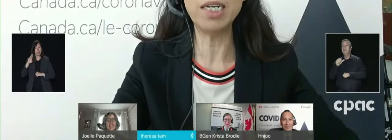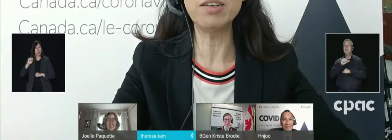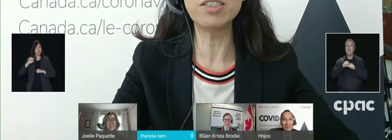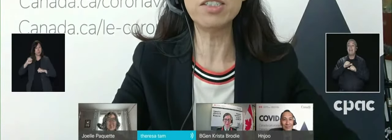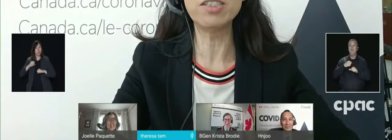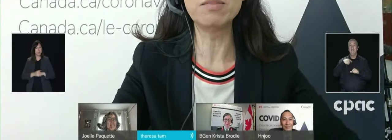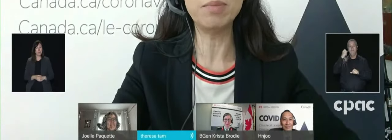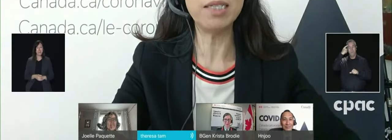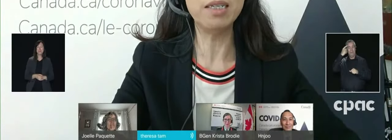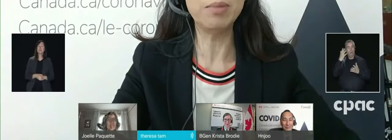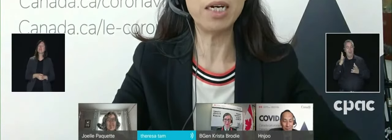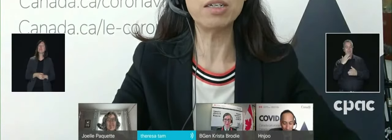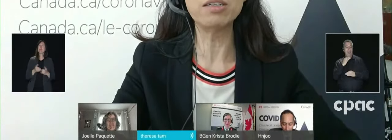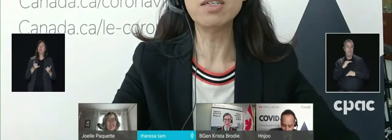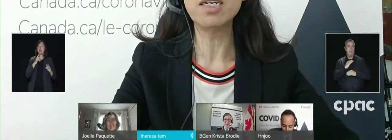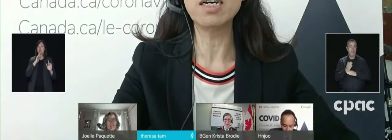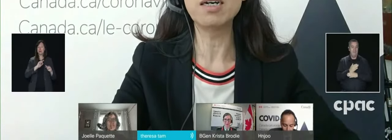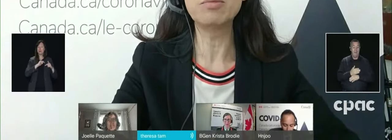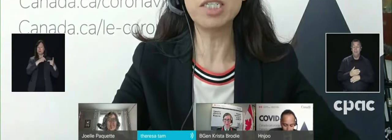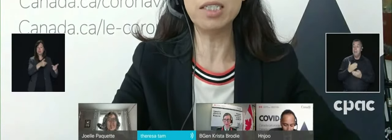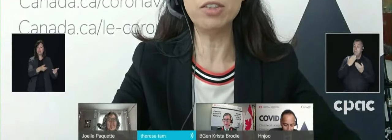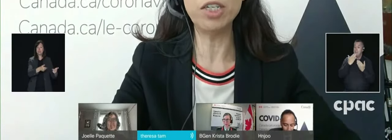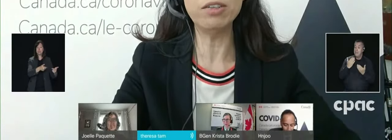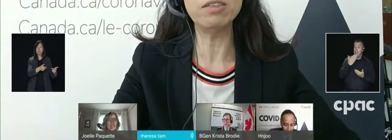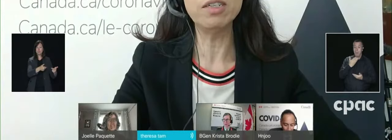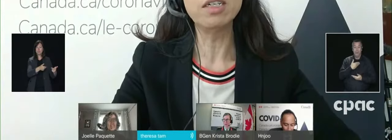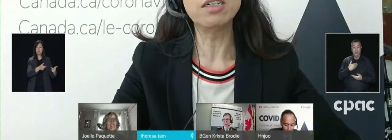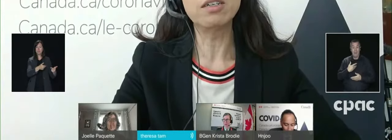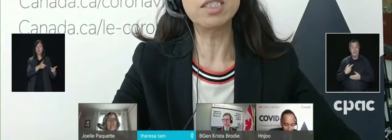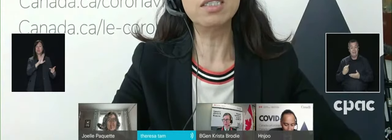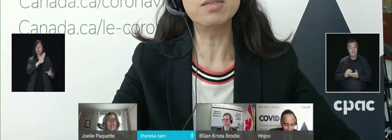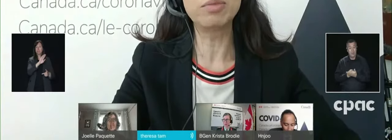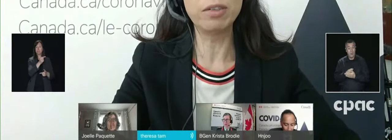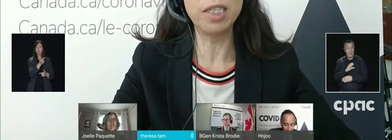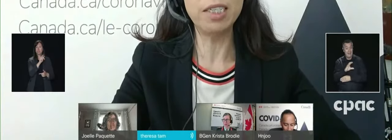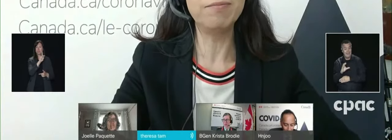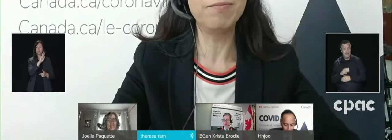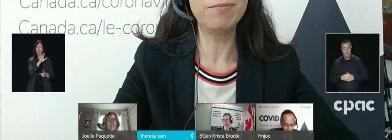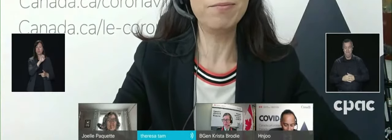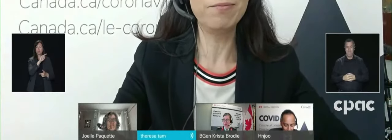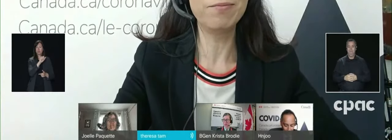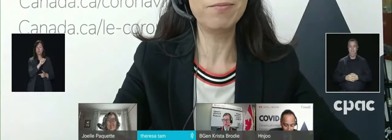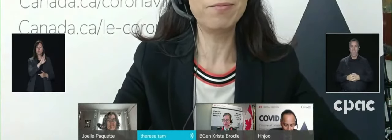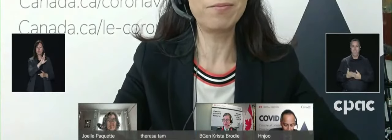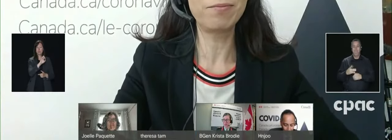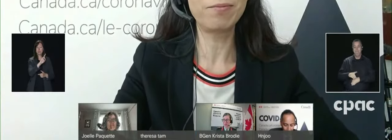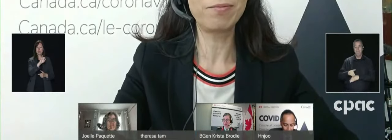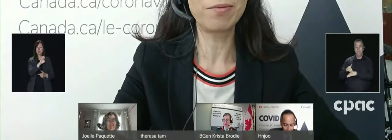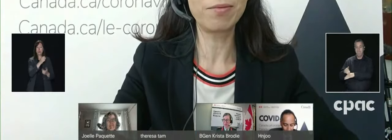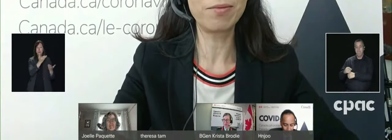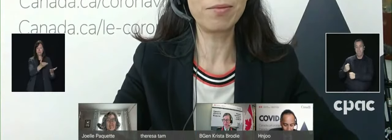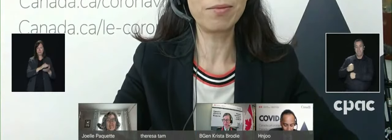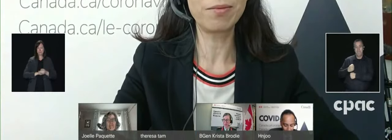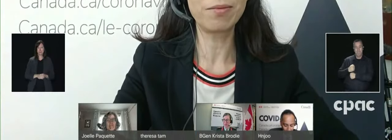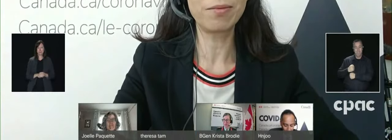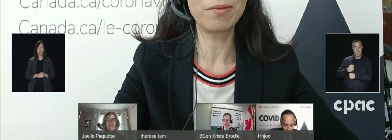I am now going to pass the parole Brigadier-General Krista Brodie.